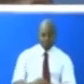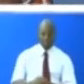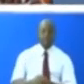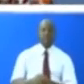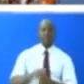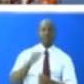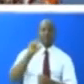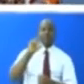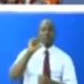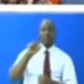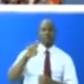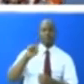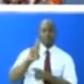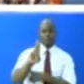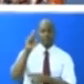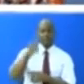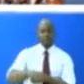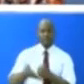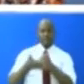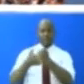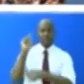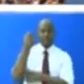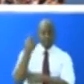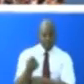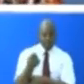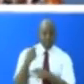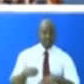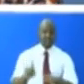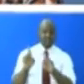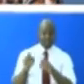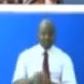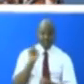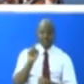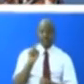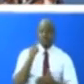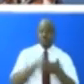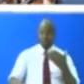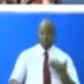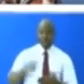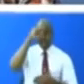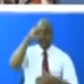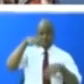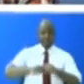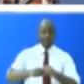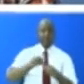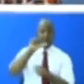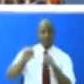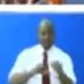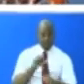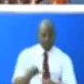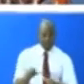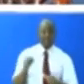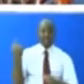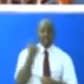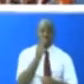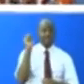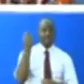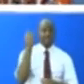Galana Kularu, which was supposed to help Kenya feed itself. That is what state capture is about, that every